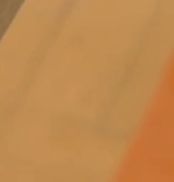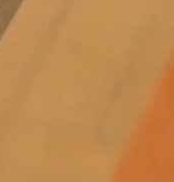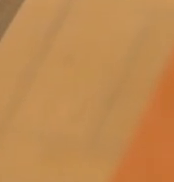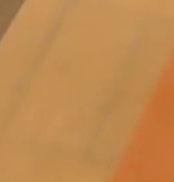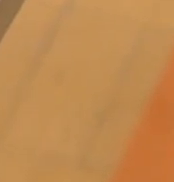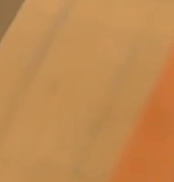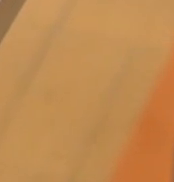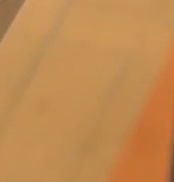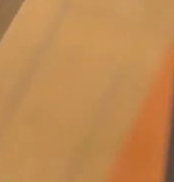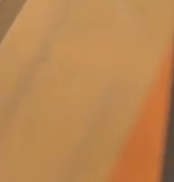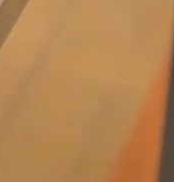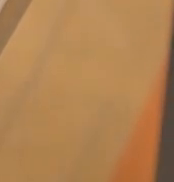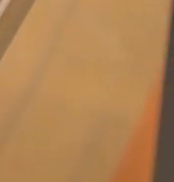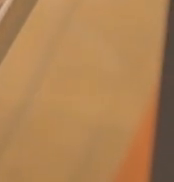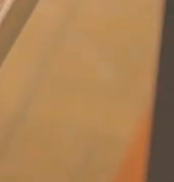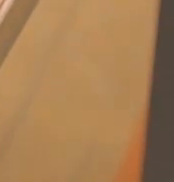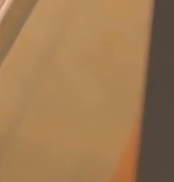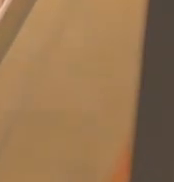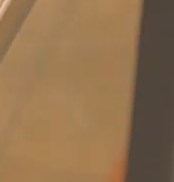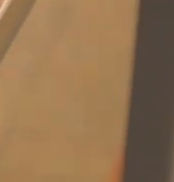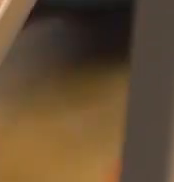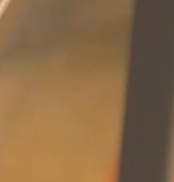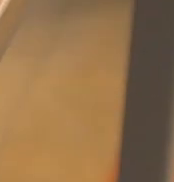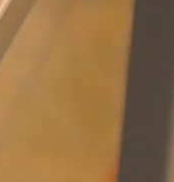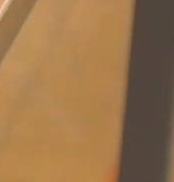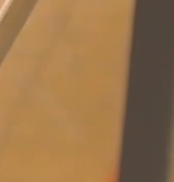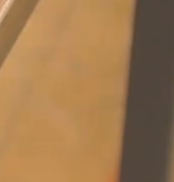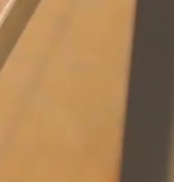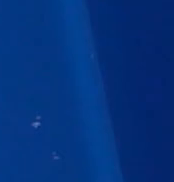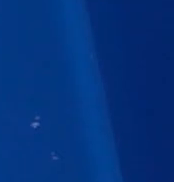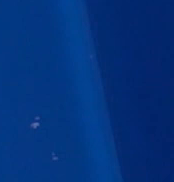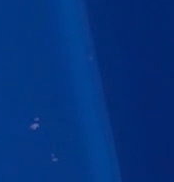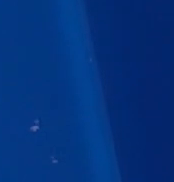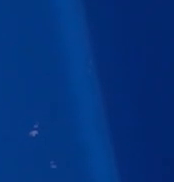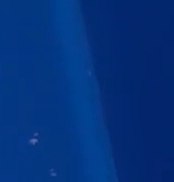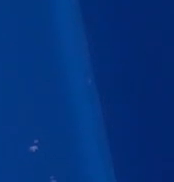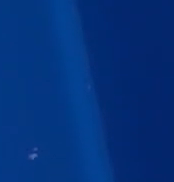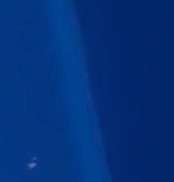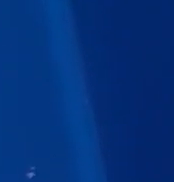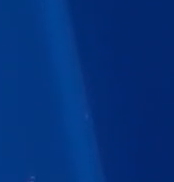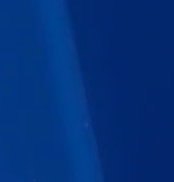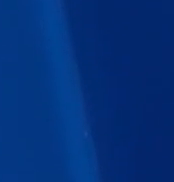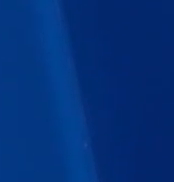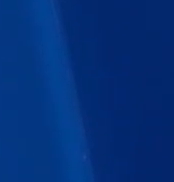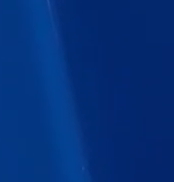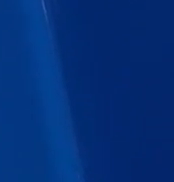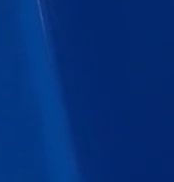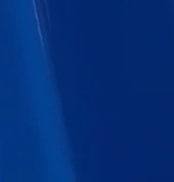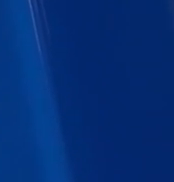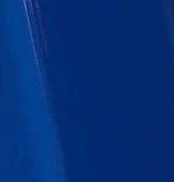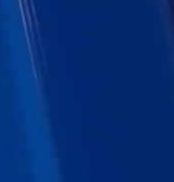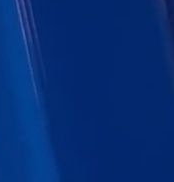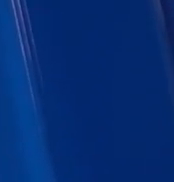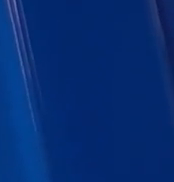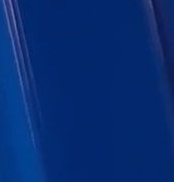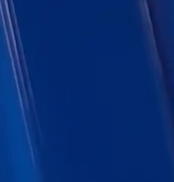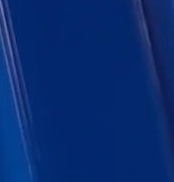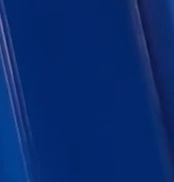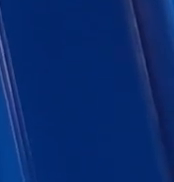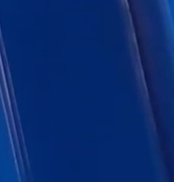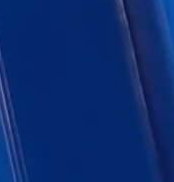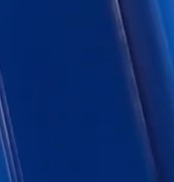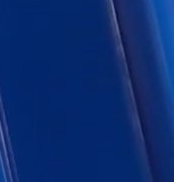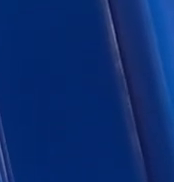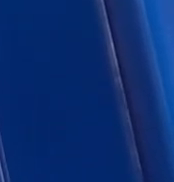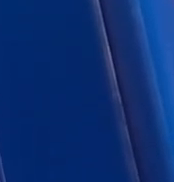a random drawing of those people who got the vaccine every Wednesday. This is